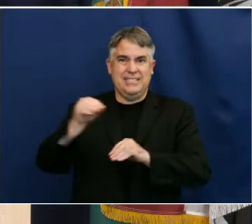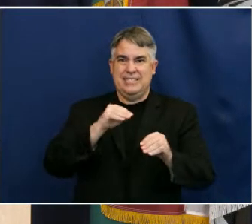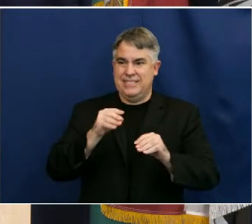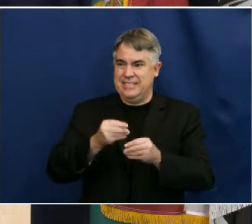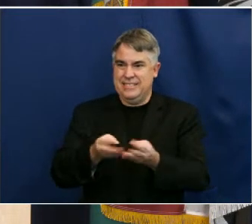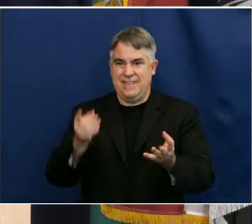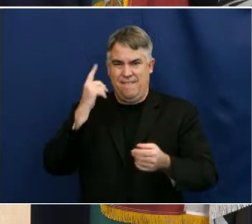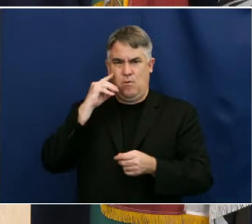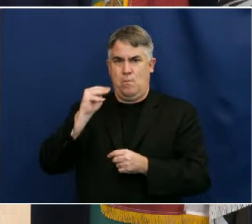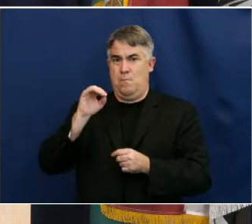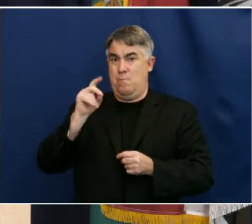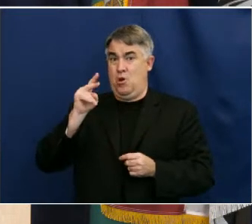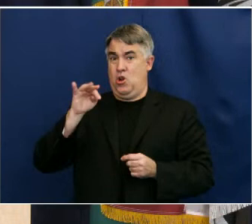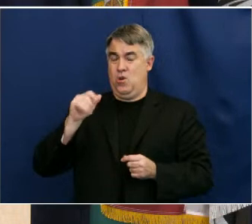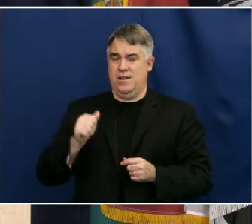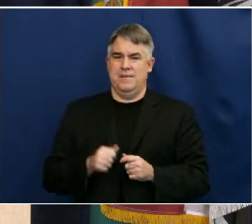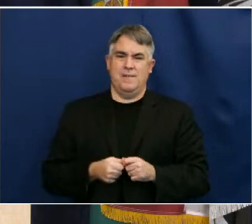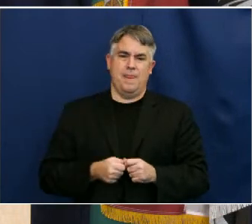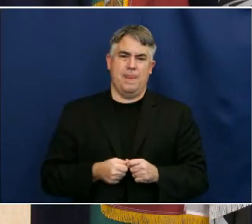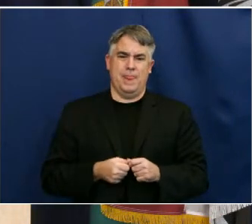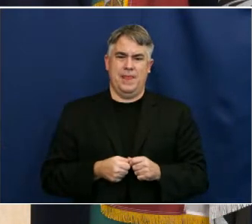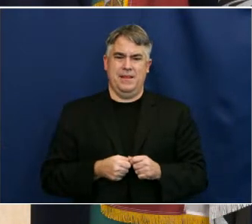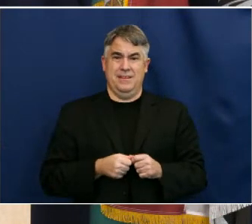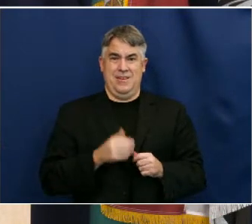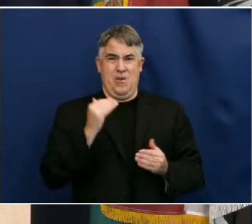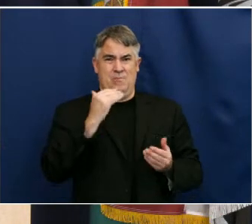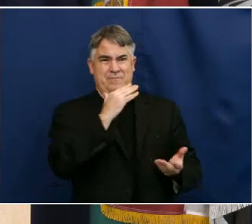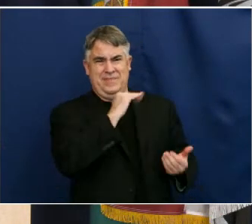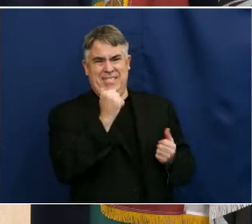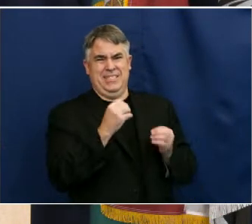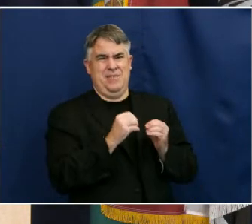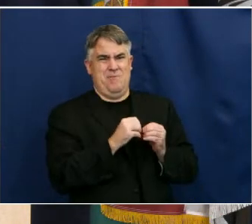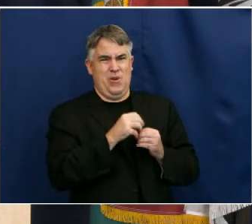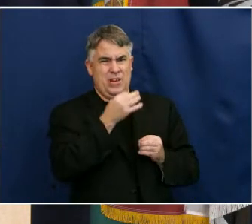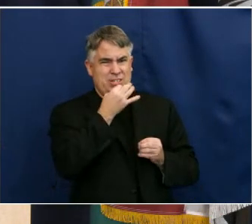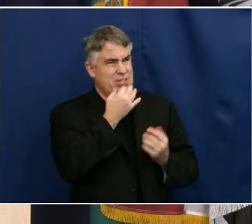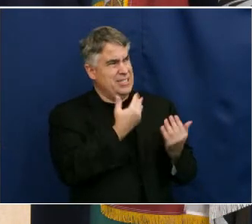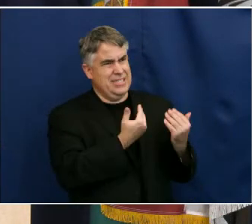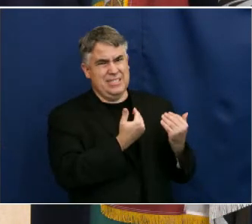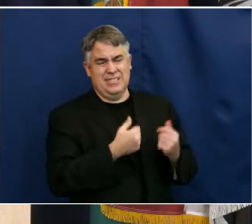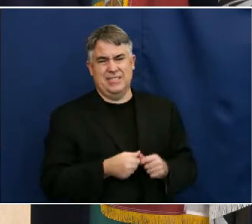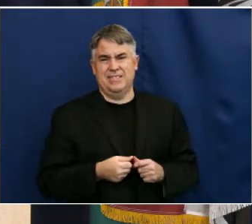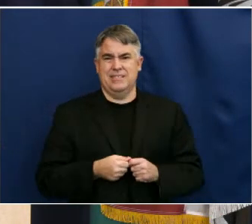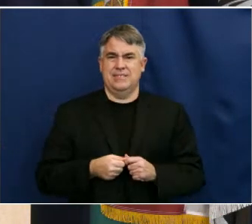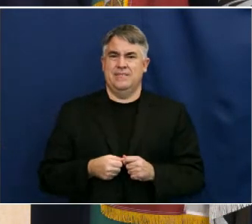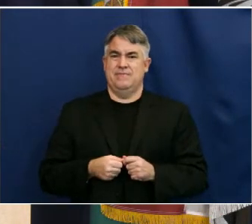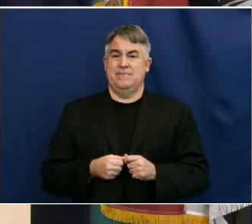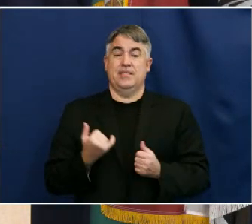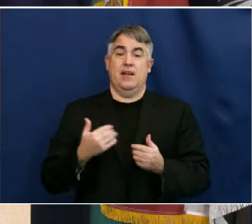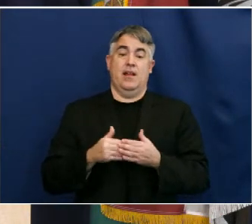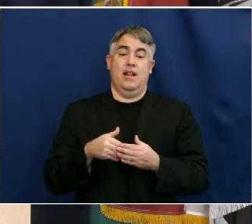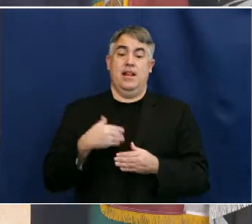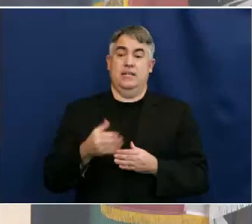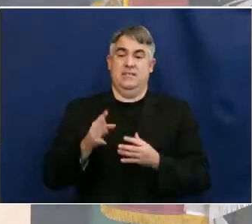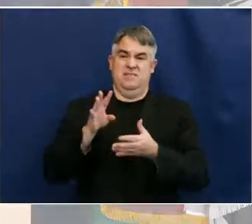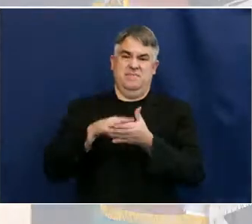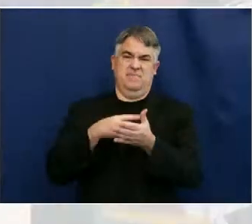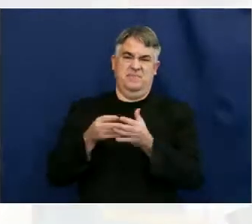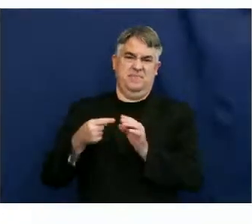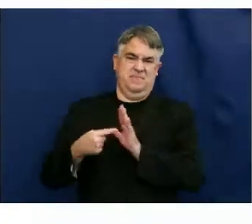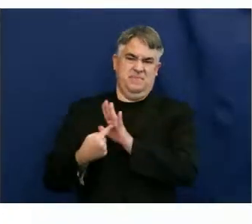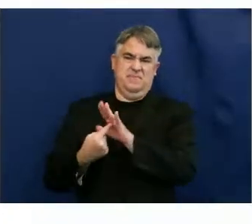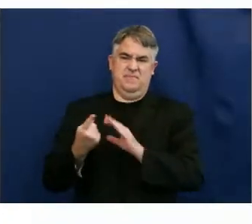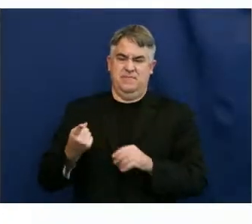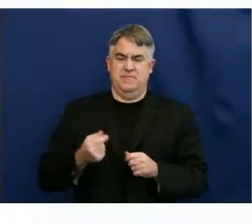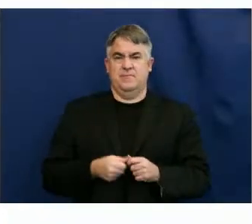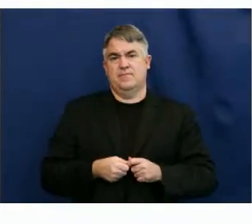hope that the increase will happen soon. With that, let's jump into our charts today, and then we'll hear from Supervisor